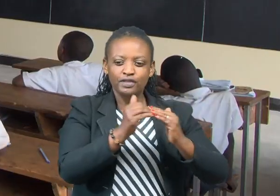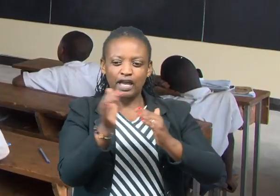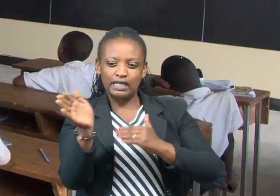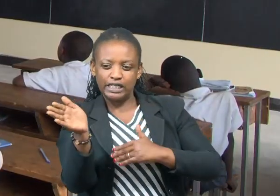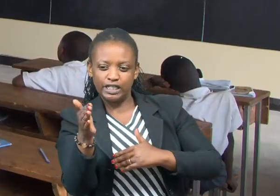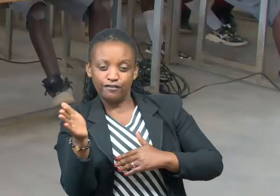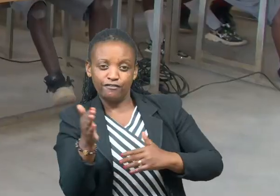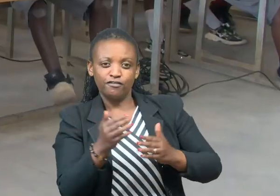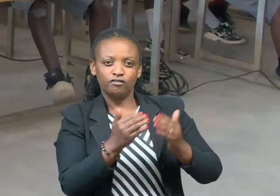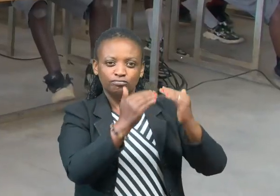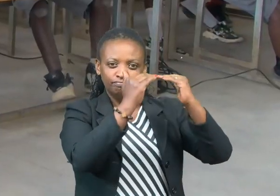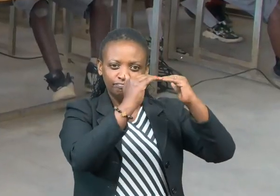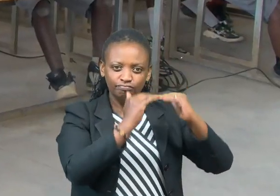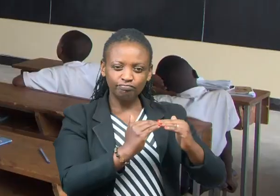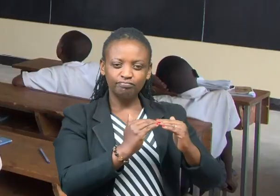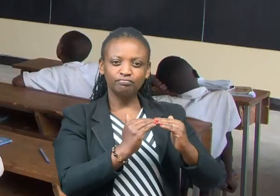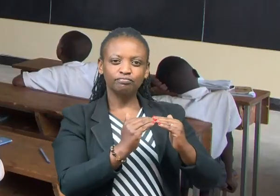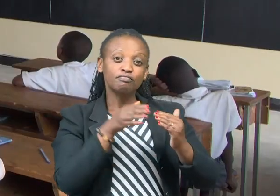leaf,